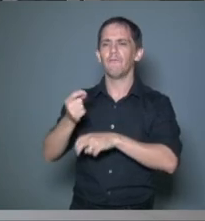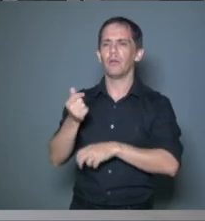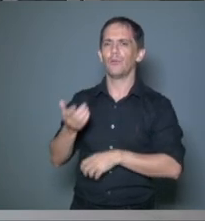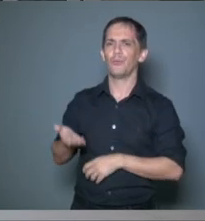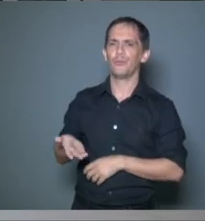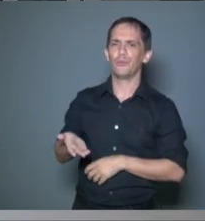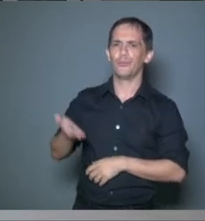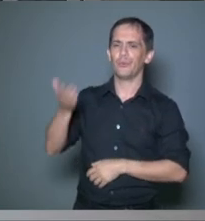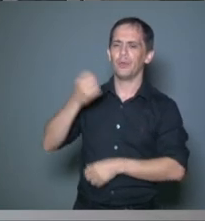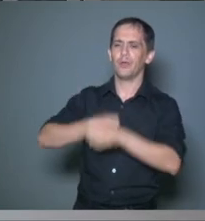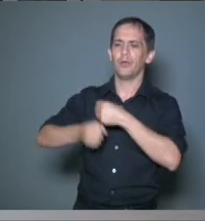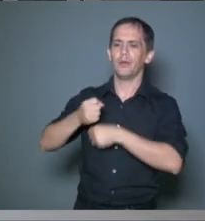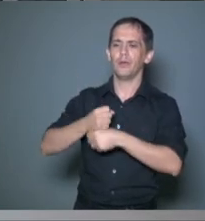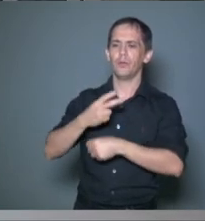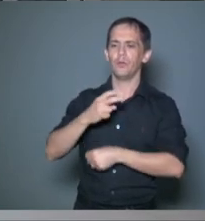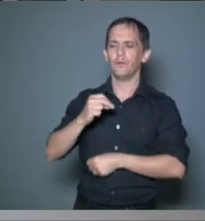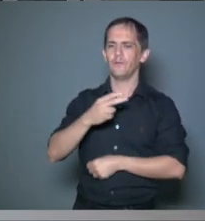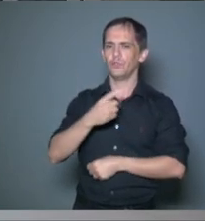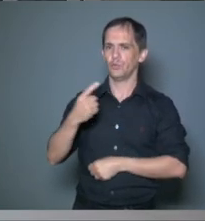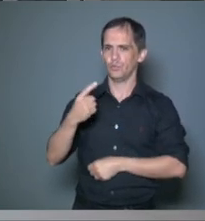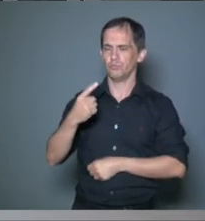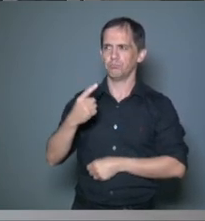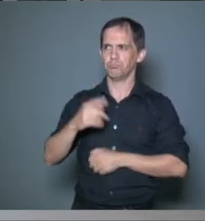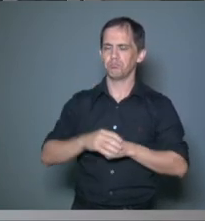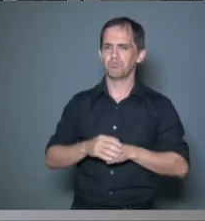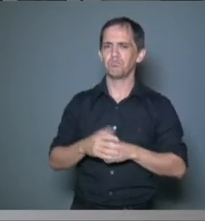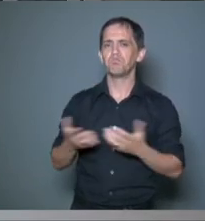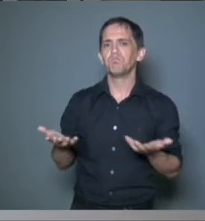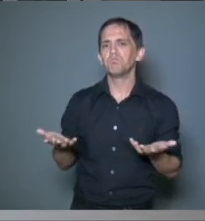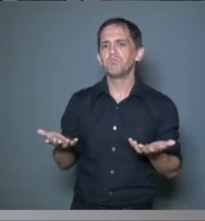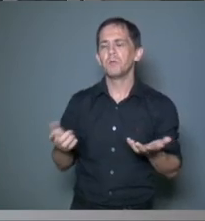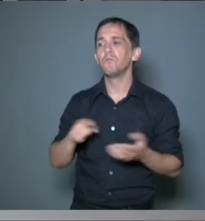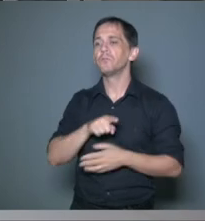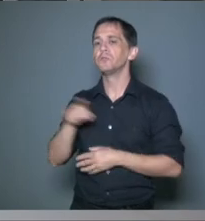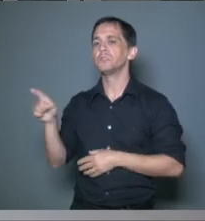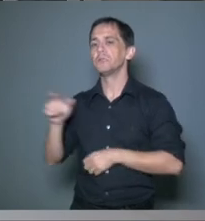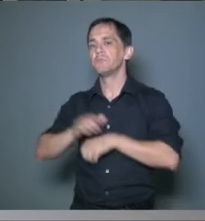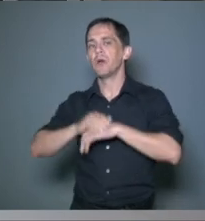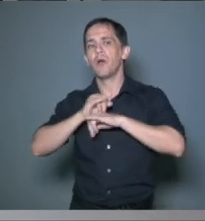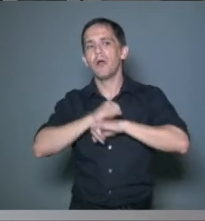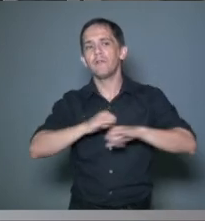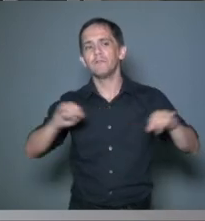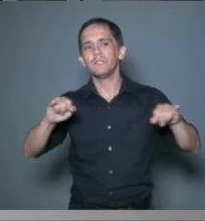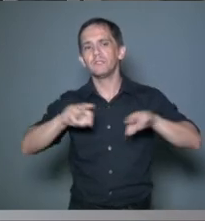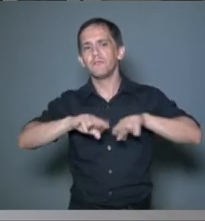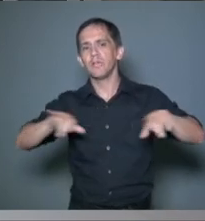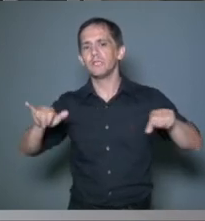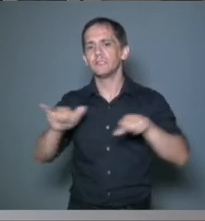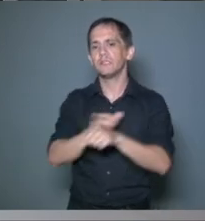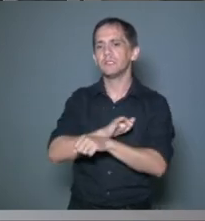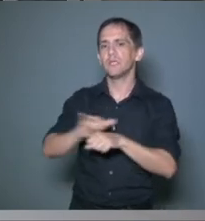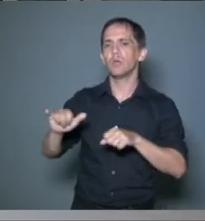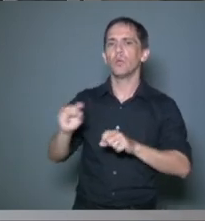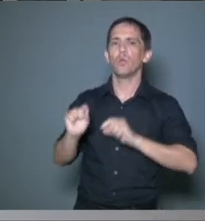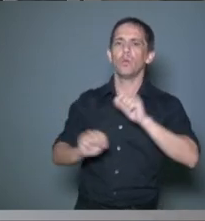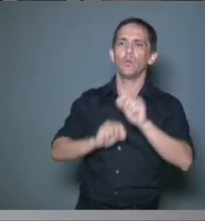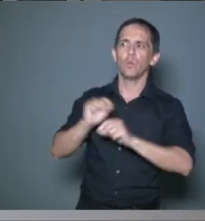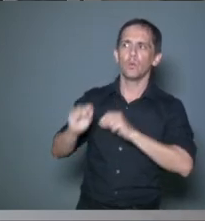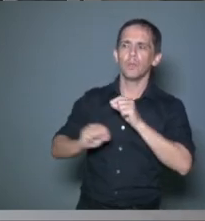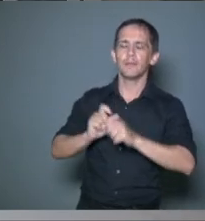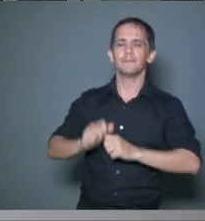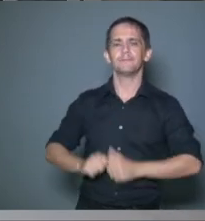With the significant results you had from your cattle, what is the potential growth of that segment and the strategy, not only for this